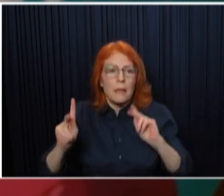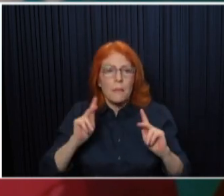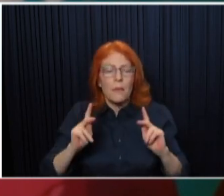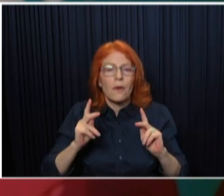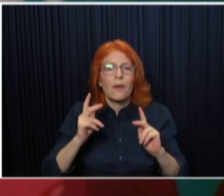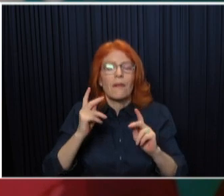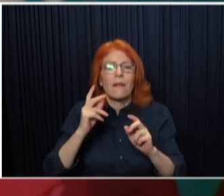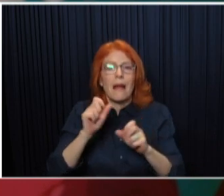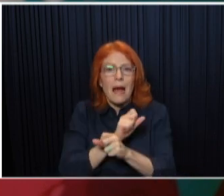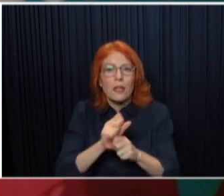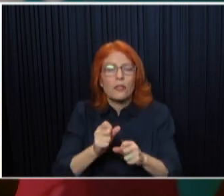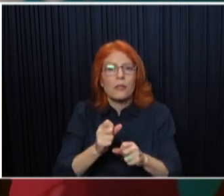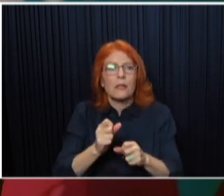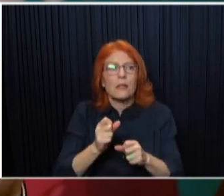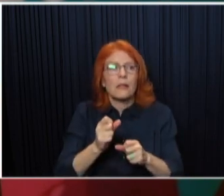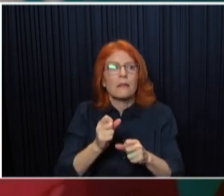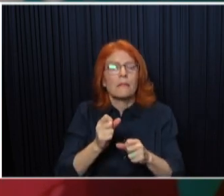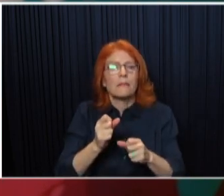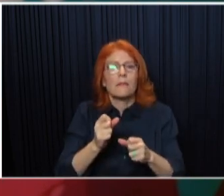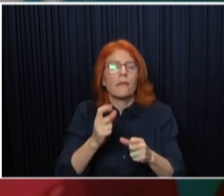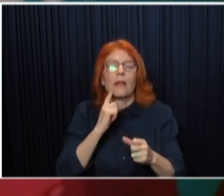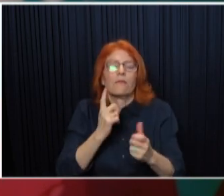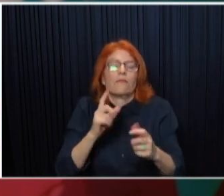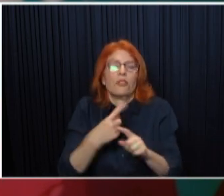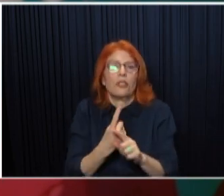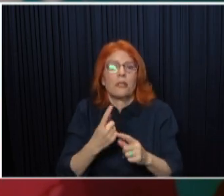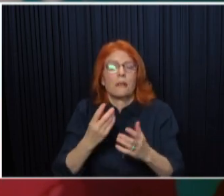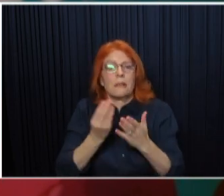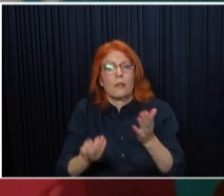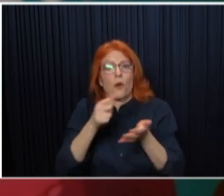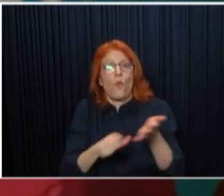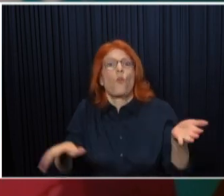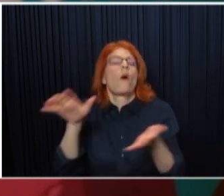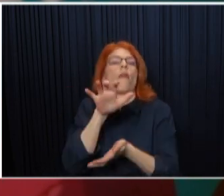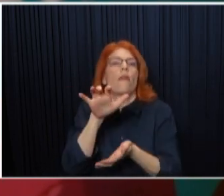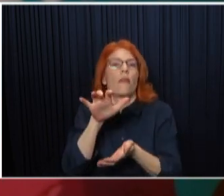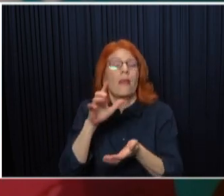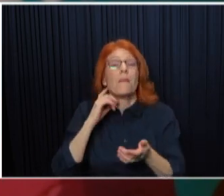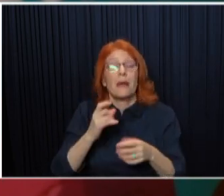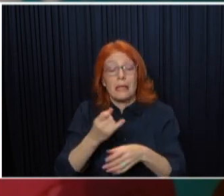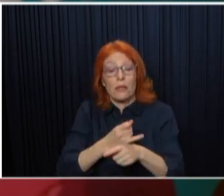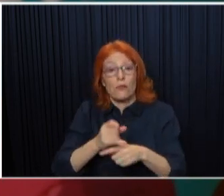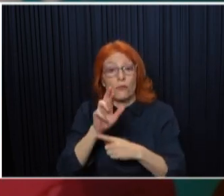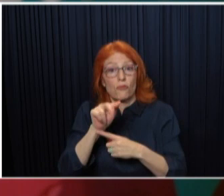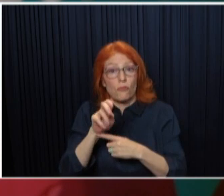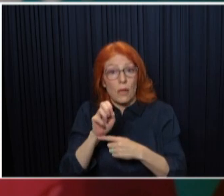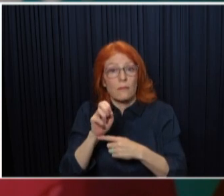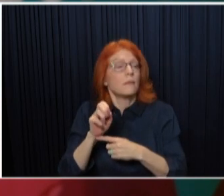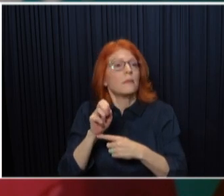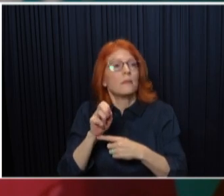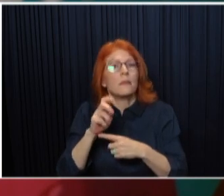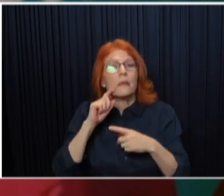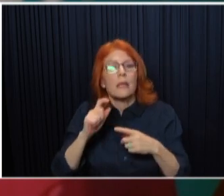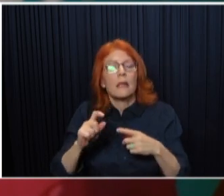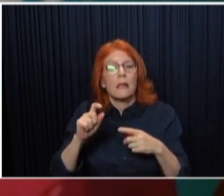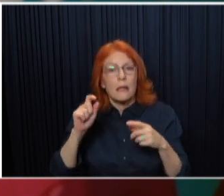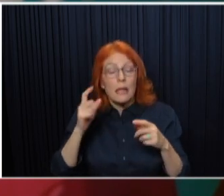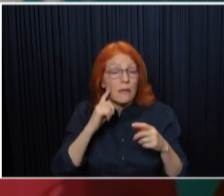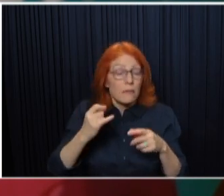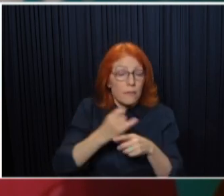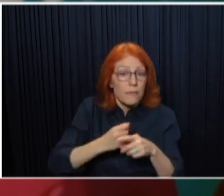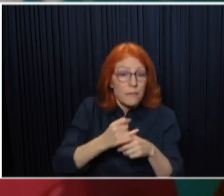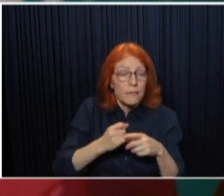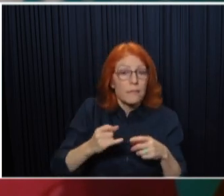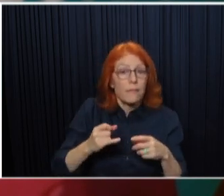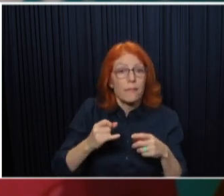in material, just flat out material wealth. The interest rates can be brought, if the interest rates